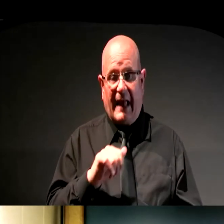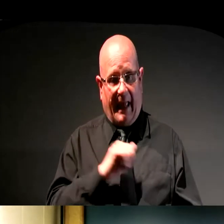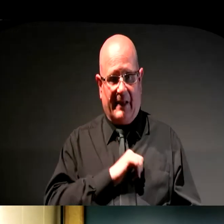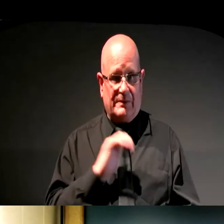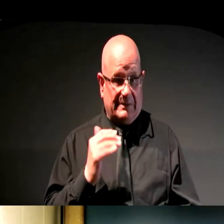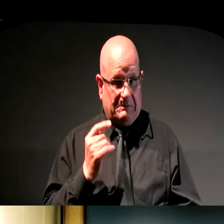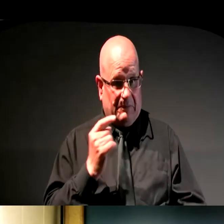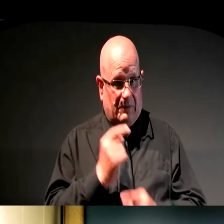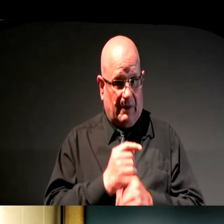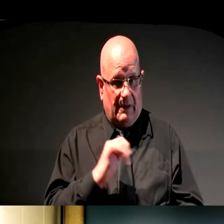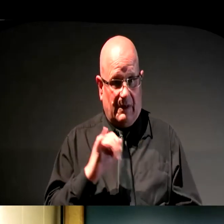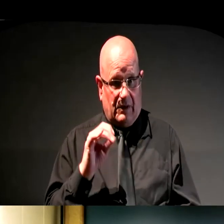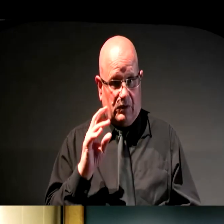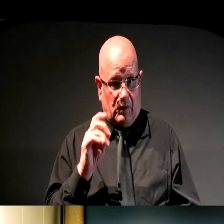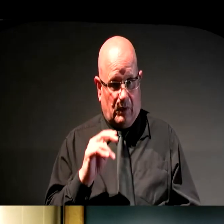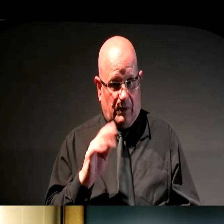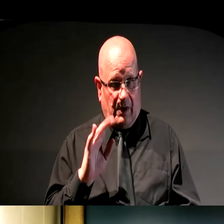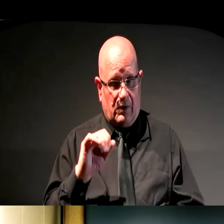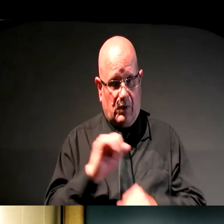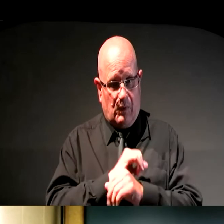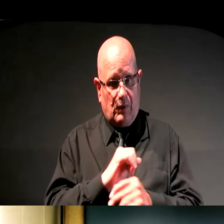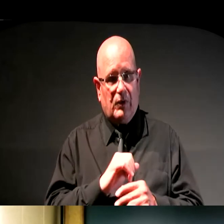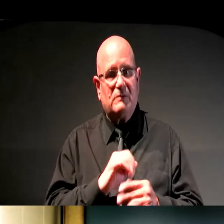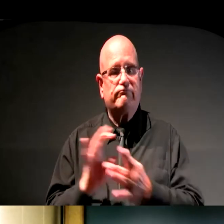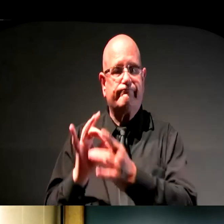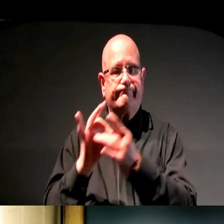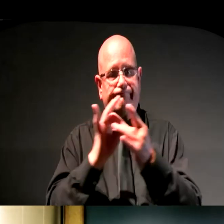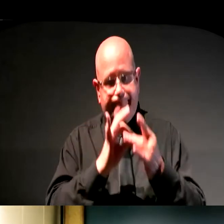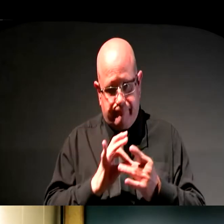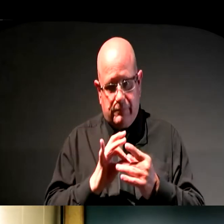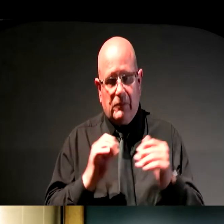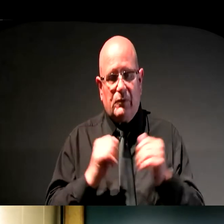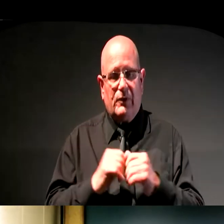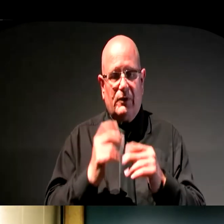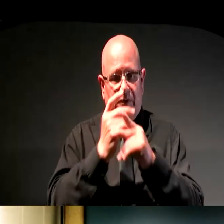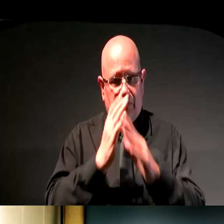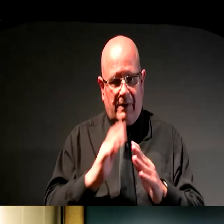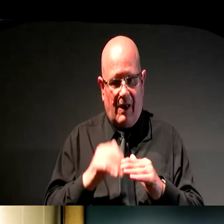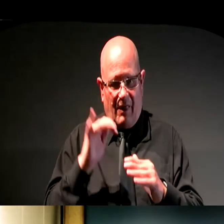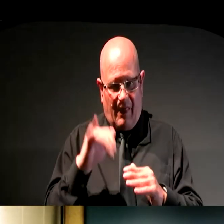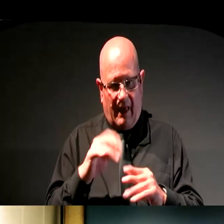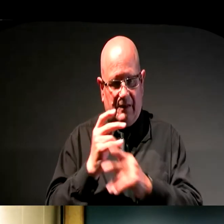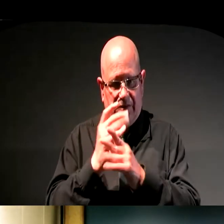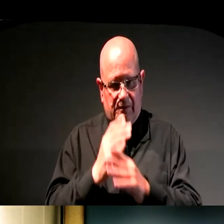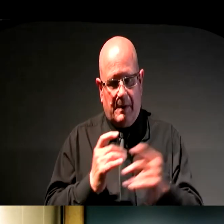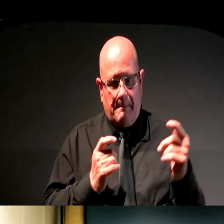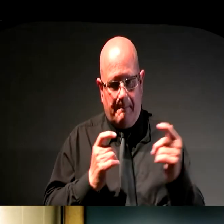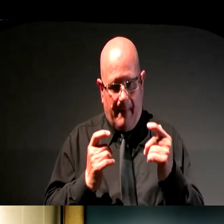right? The way that you're working in collaboration with your supervisor and how that supervisor manages